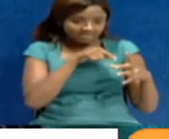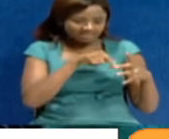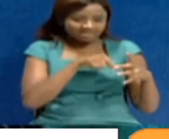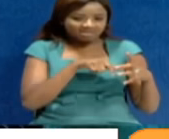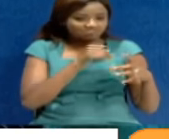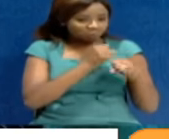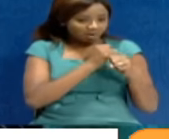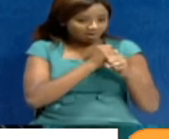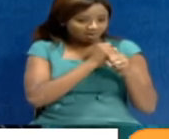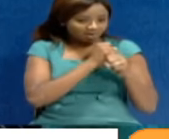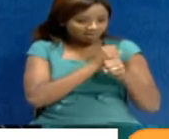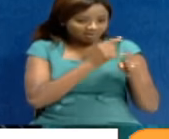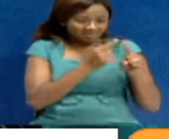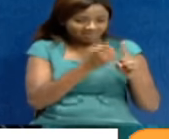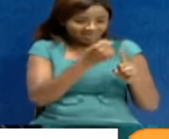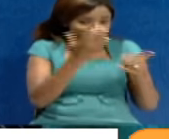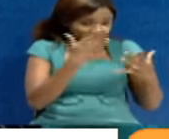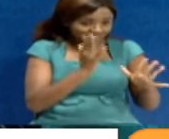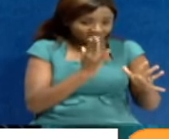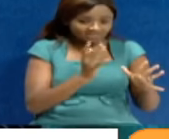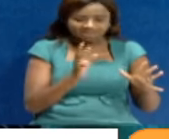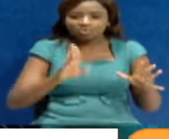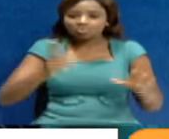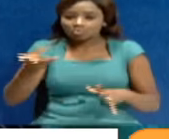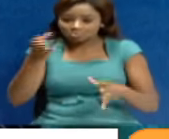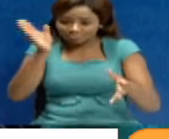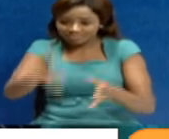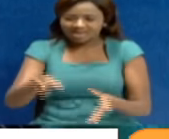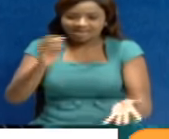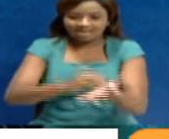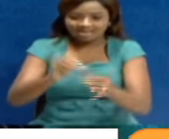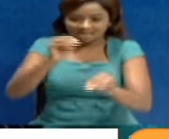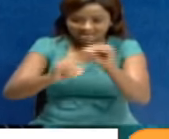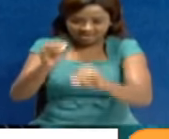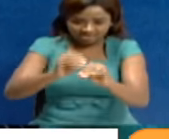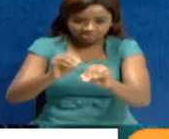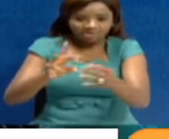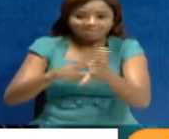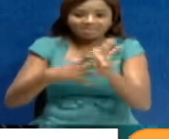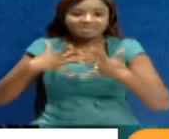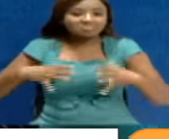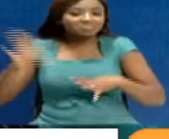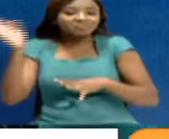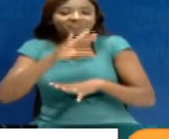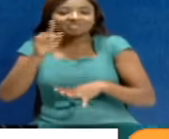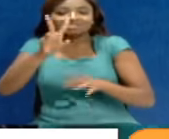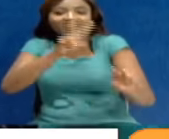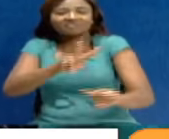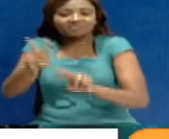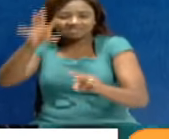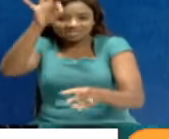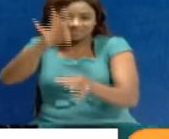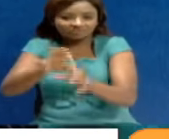vetted. There is a moral conversation that is now emerging. What the judge has done, Wega, is to give the president some wiggle